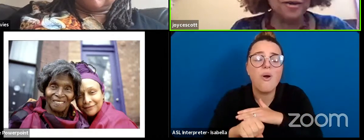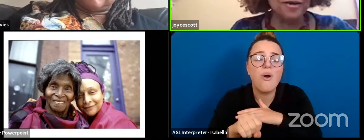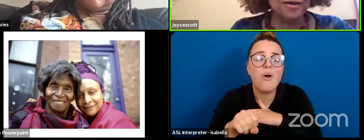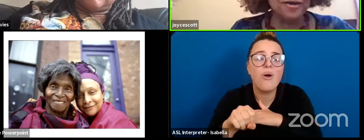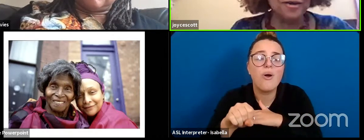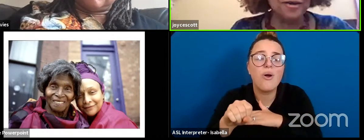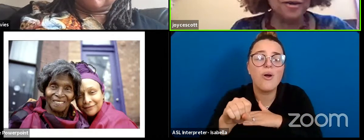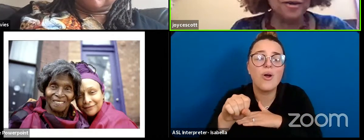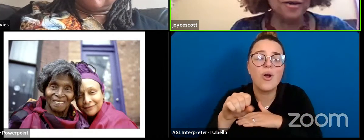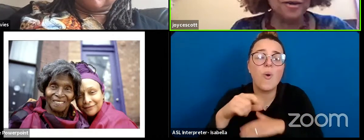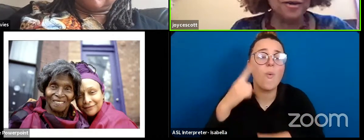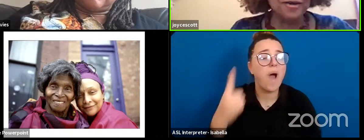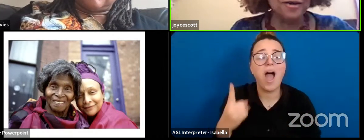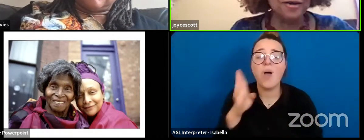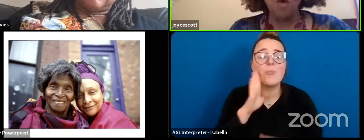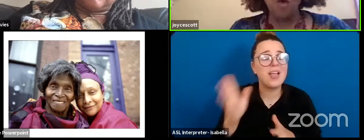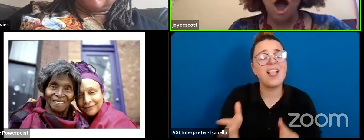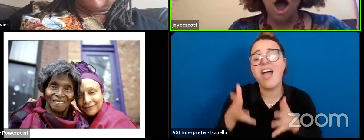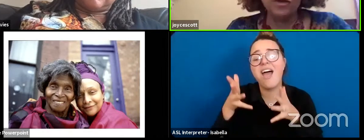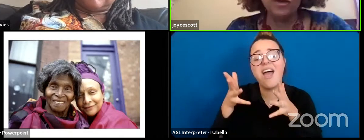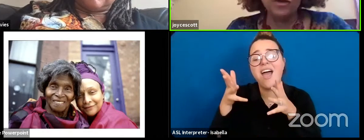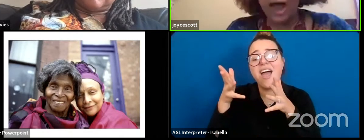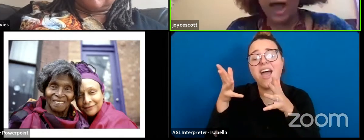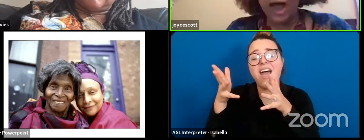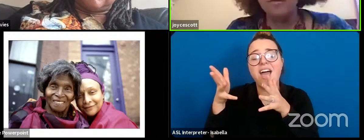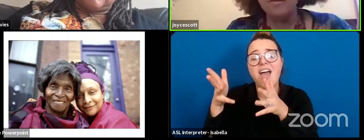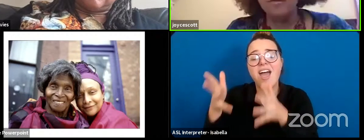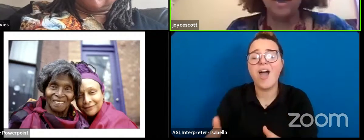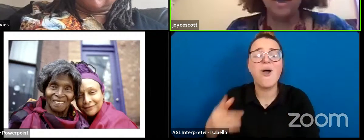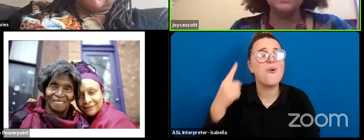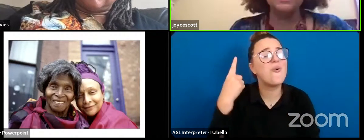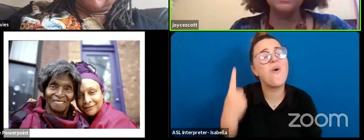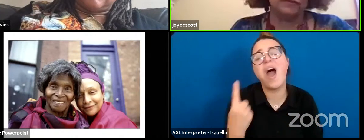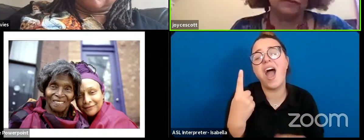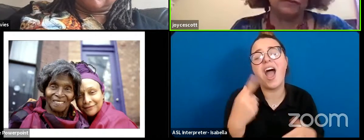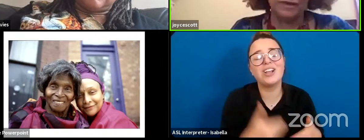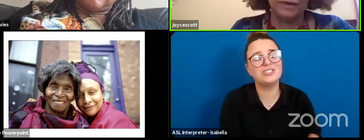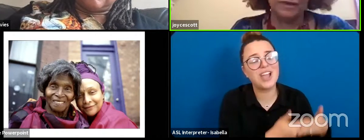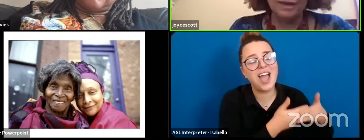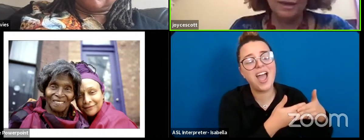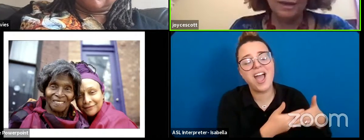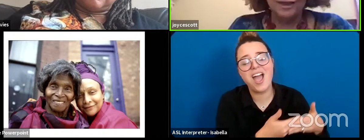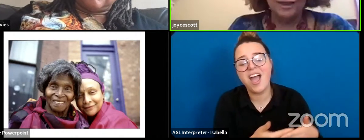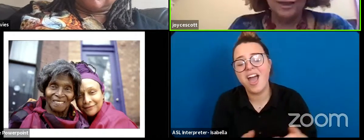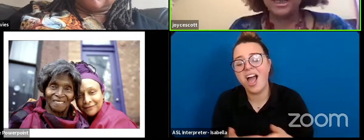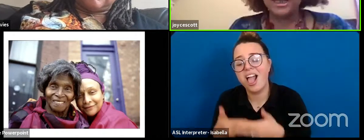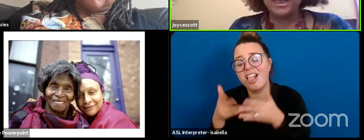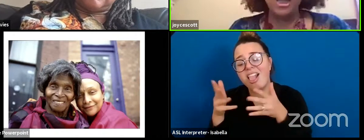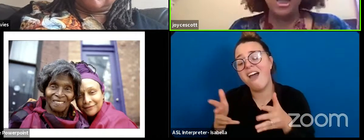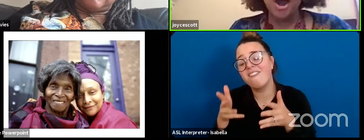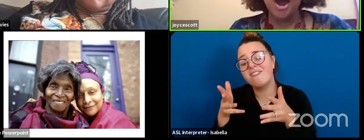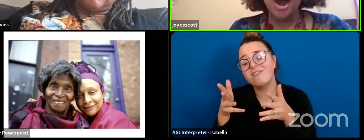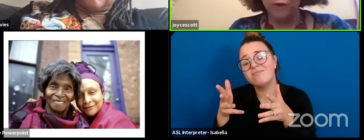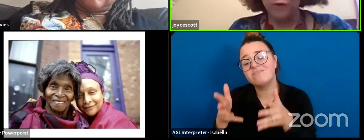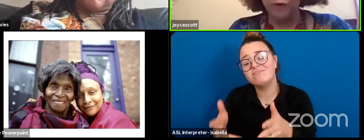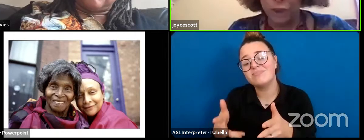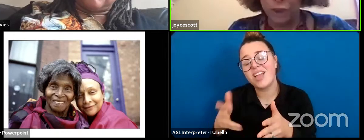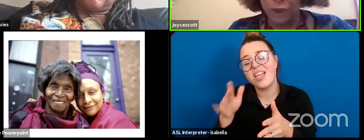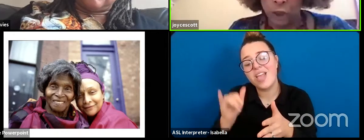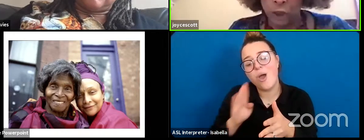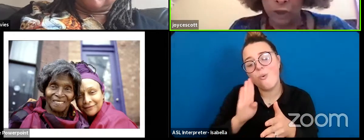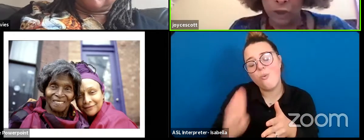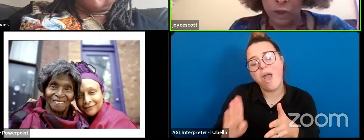left. There'll be one child born left to carry